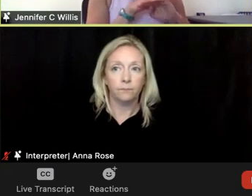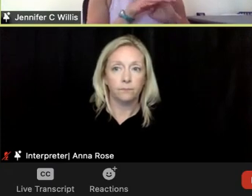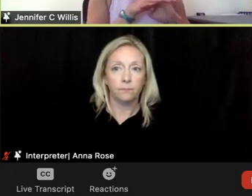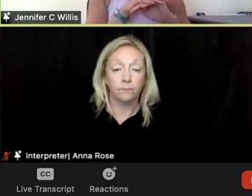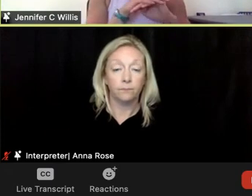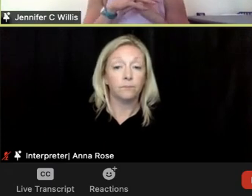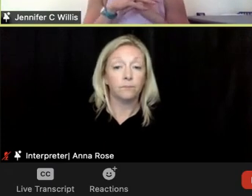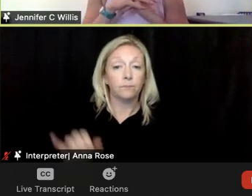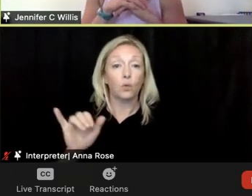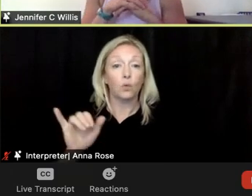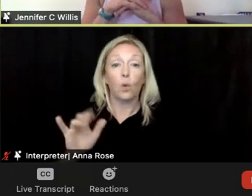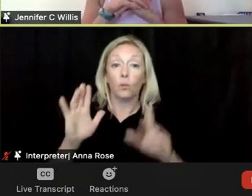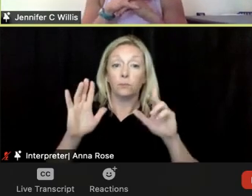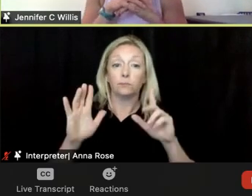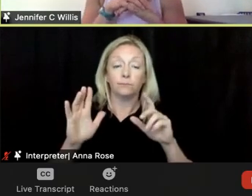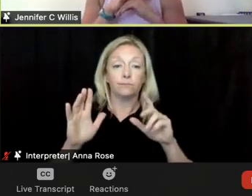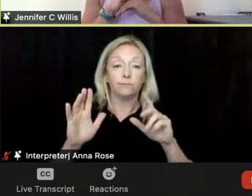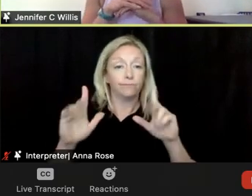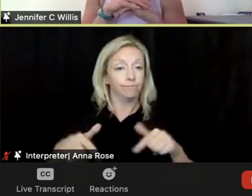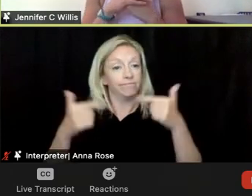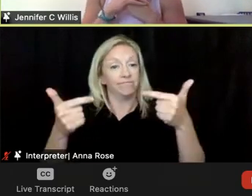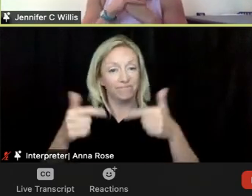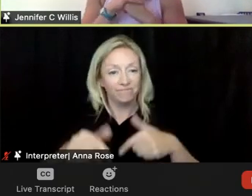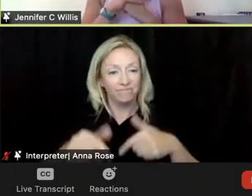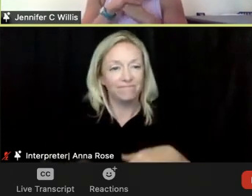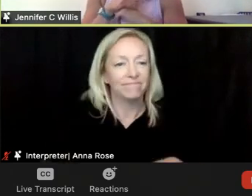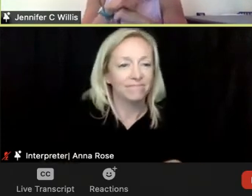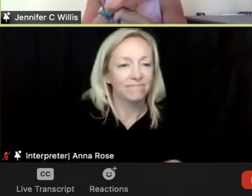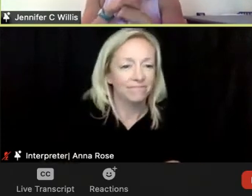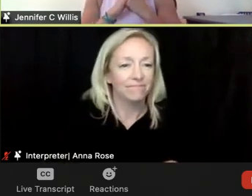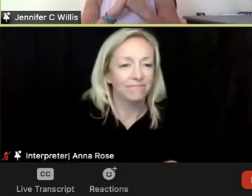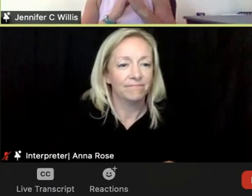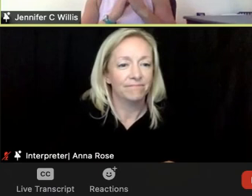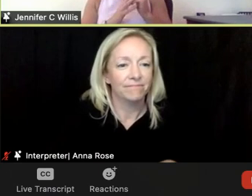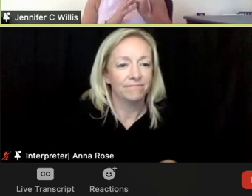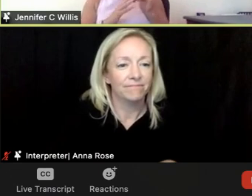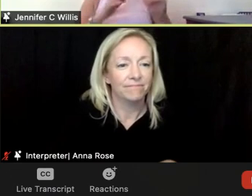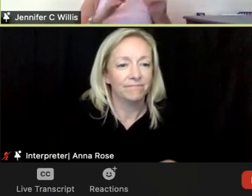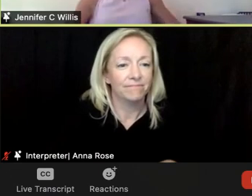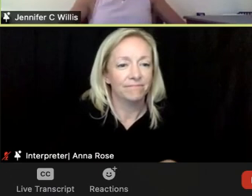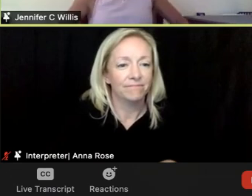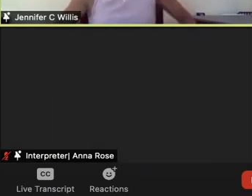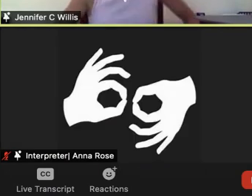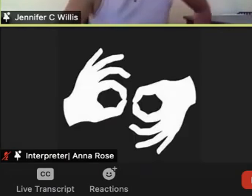is a great transition to tactile ESL.